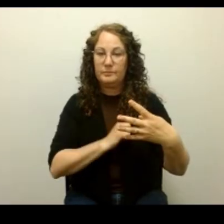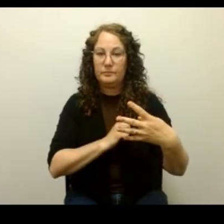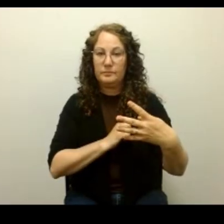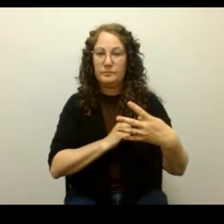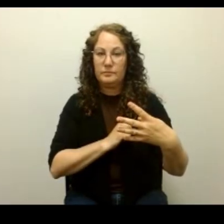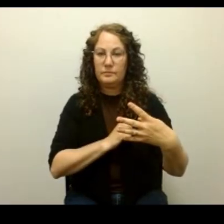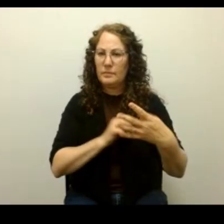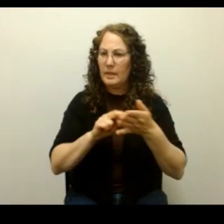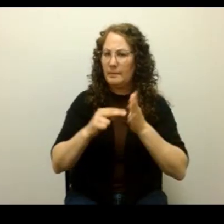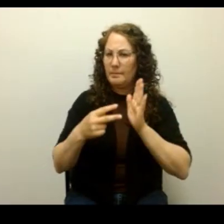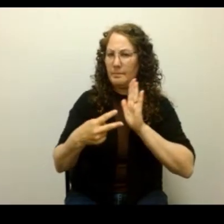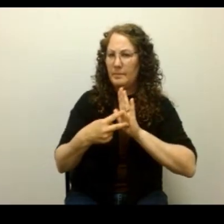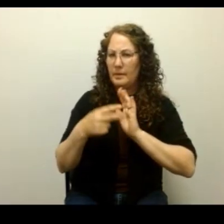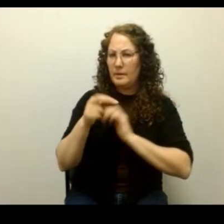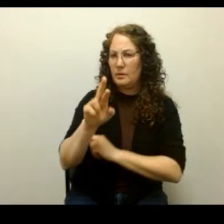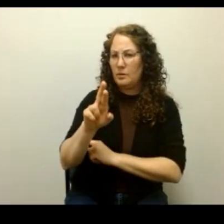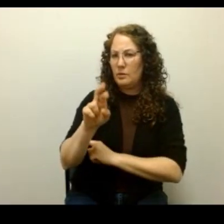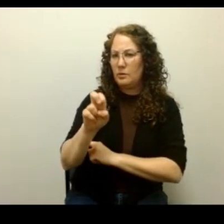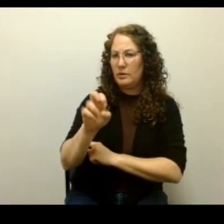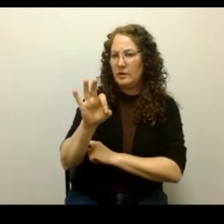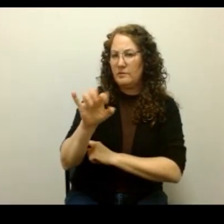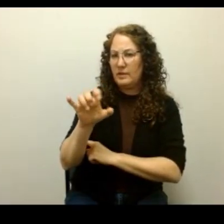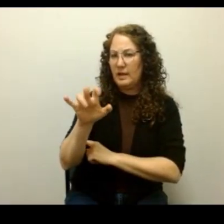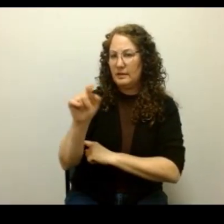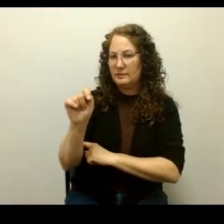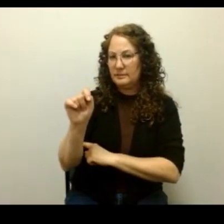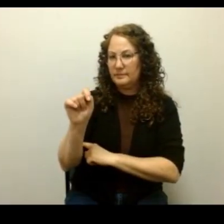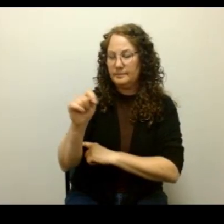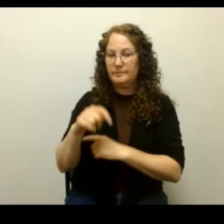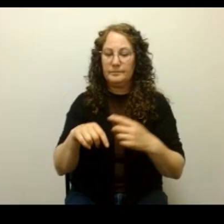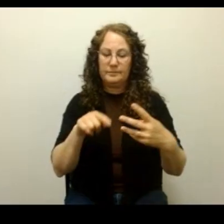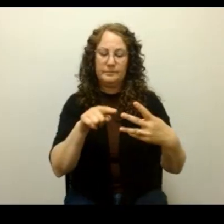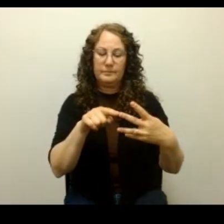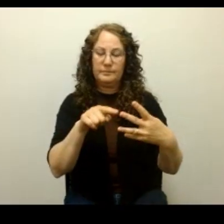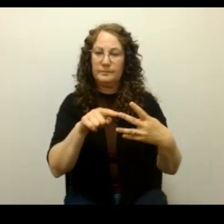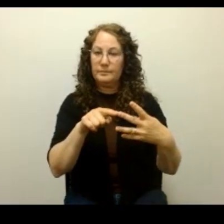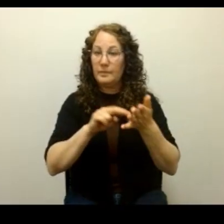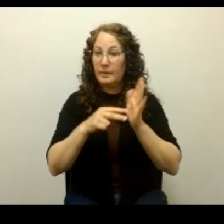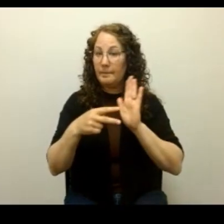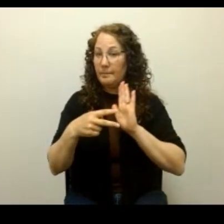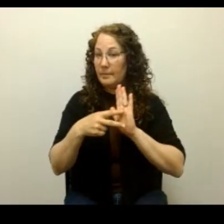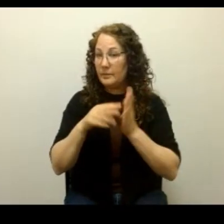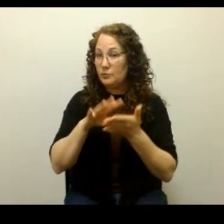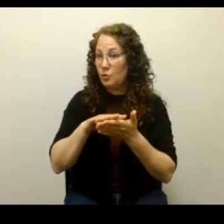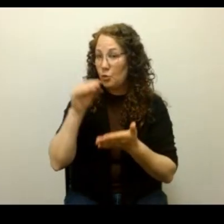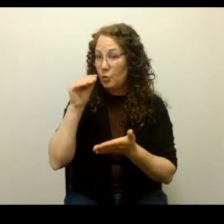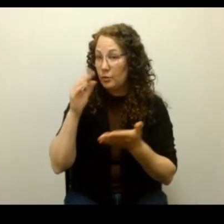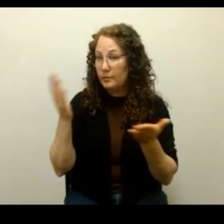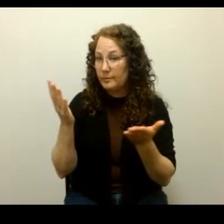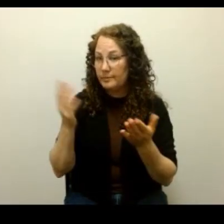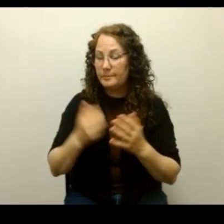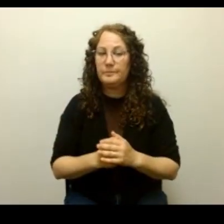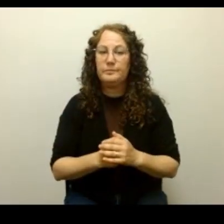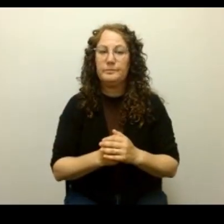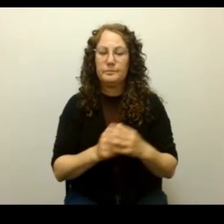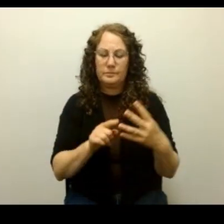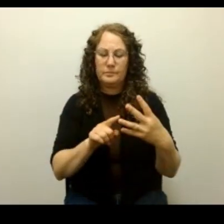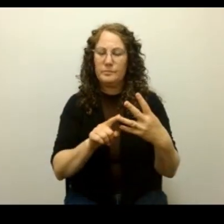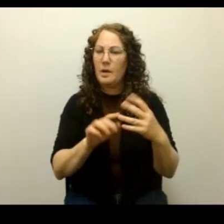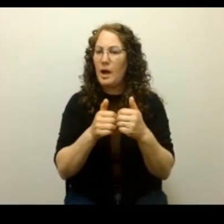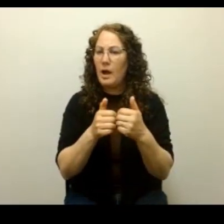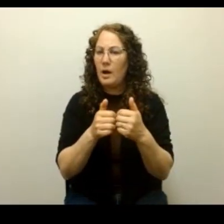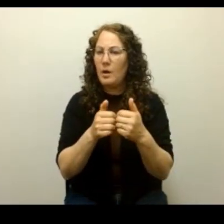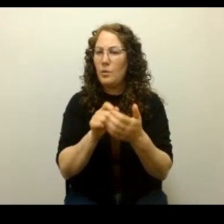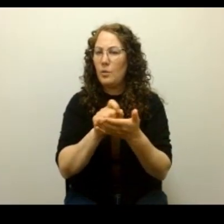it mean to reflect? What does it mean to learn? How can I write